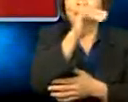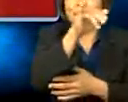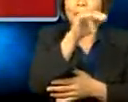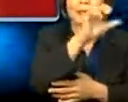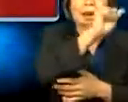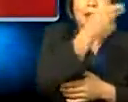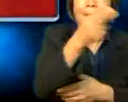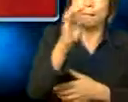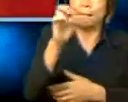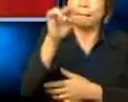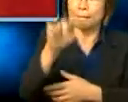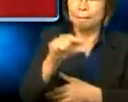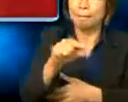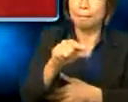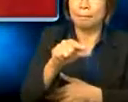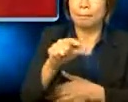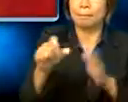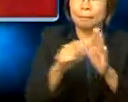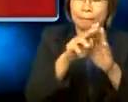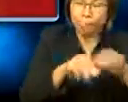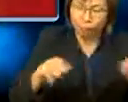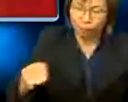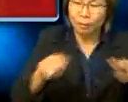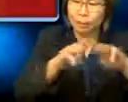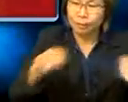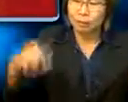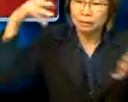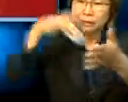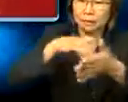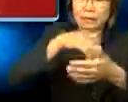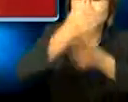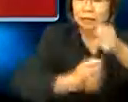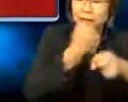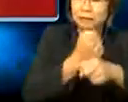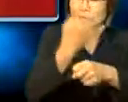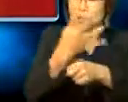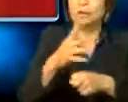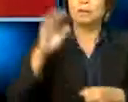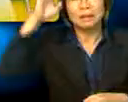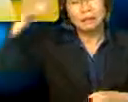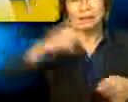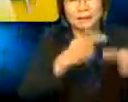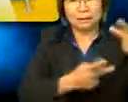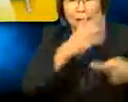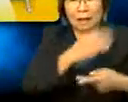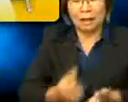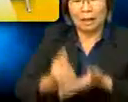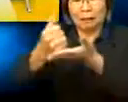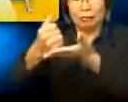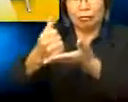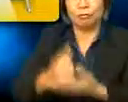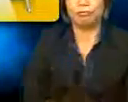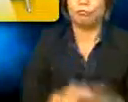pupil studying in year 4. He is kind and helpful. Very